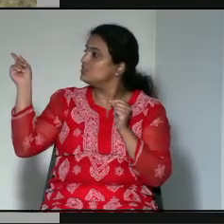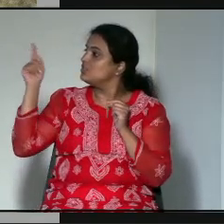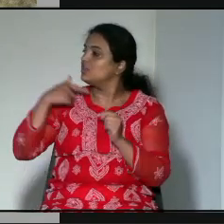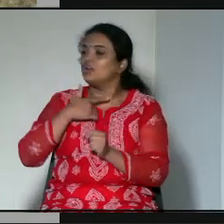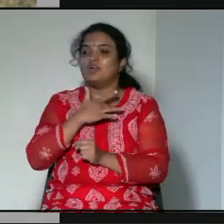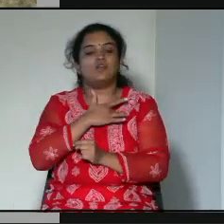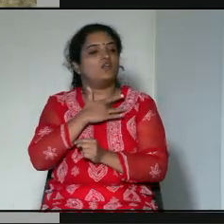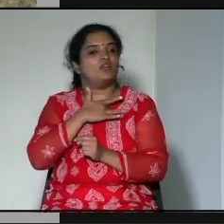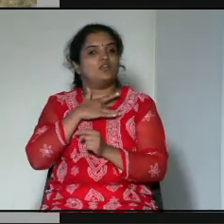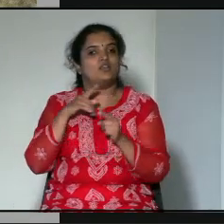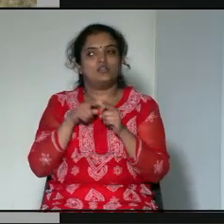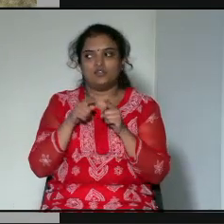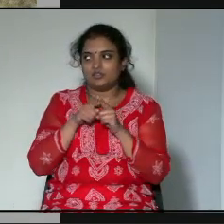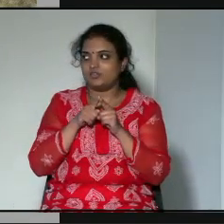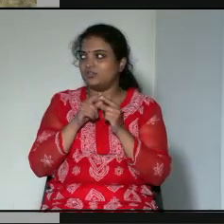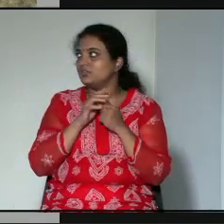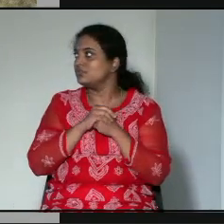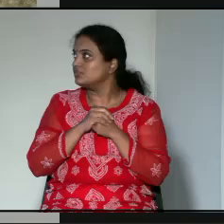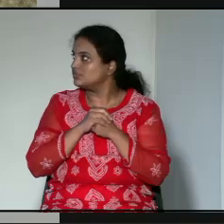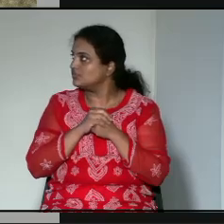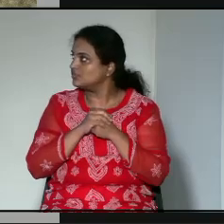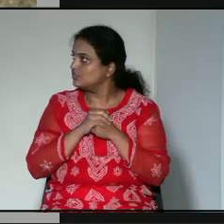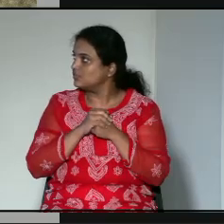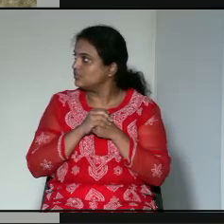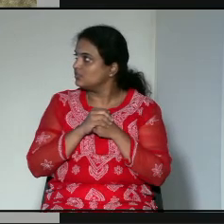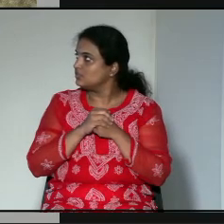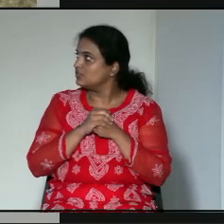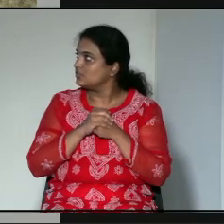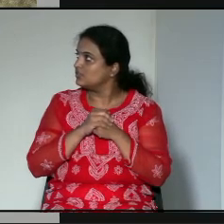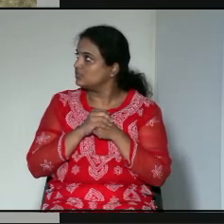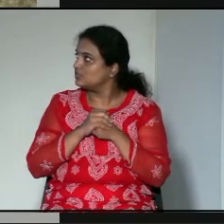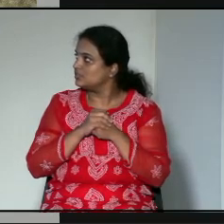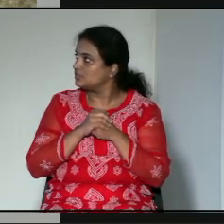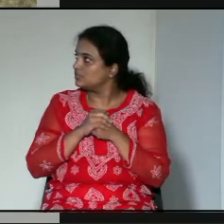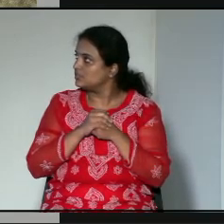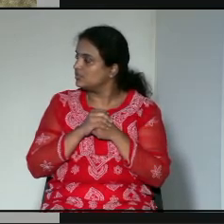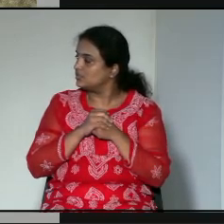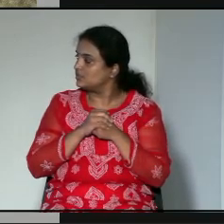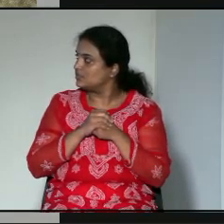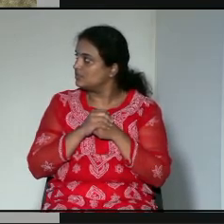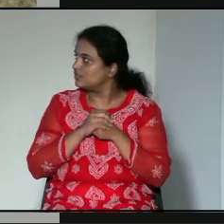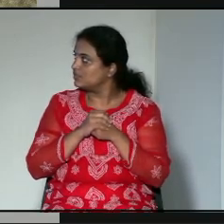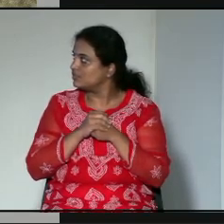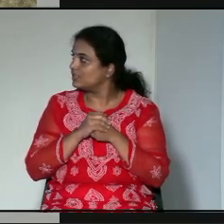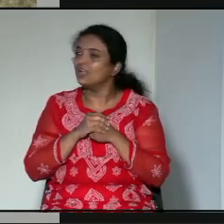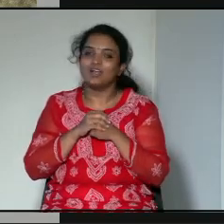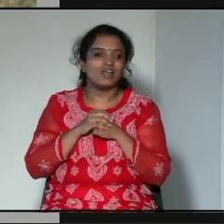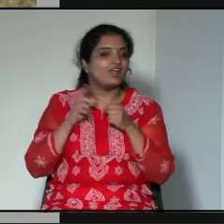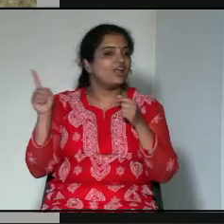called Mohan carrying the village on his head, much like Krishna and Mount Govardhan.